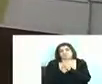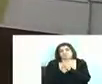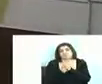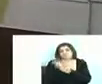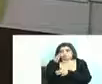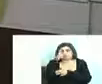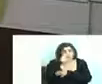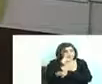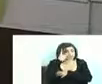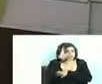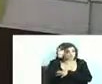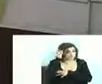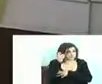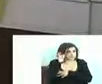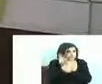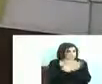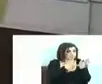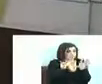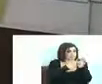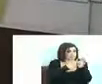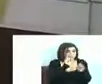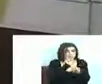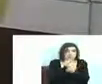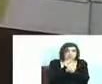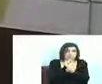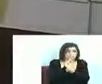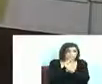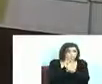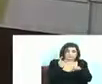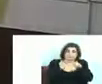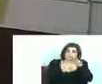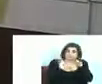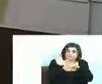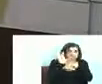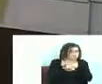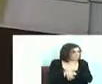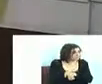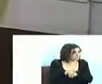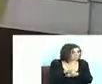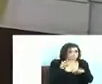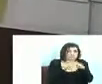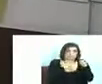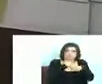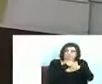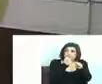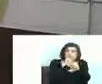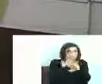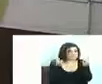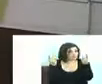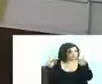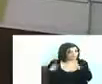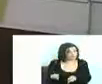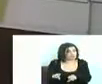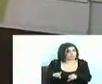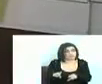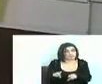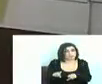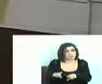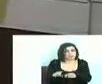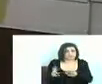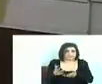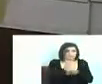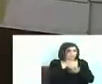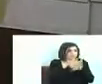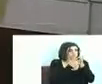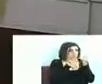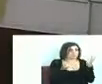God's dream takes work. We can't force it. We can't make it happen. I can gather up a whole bunch